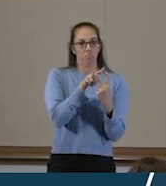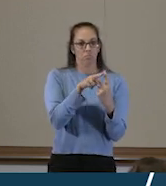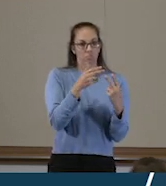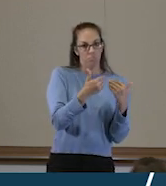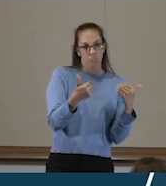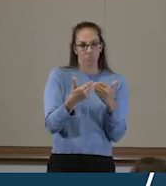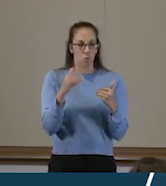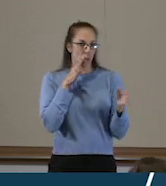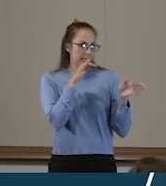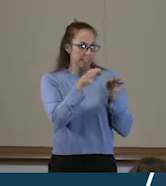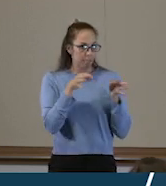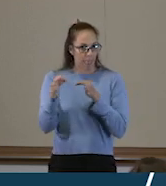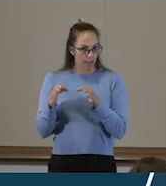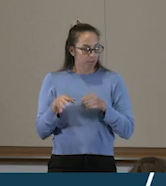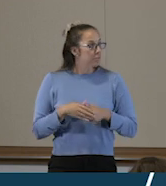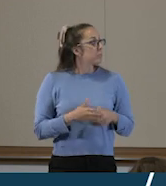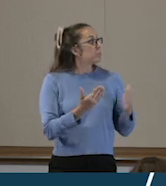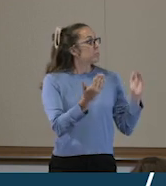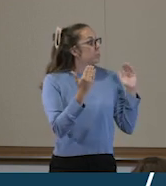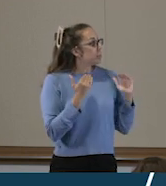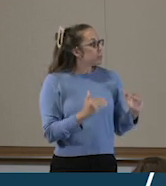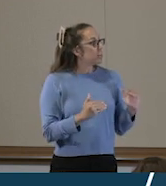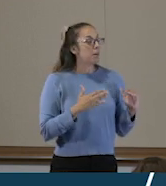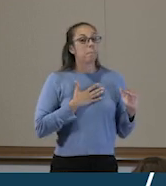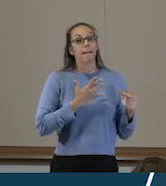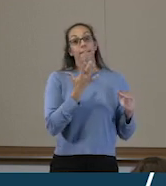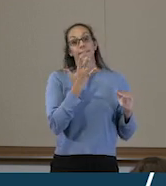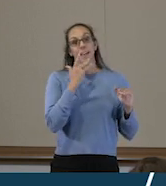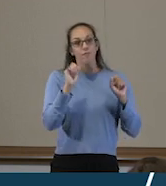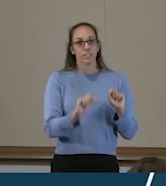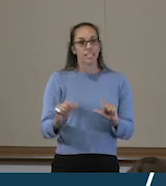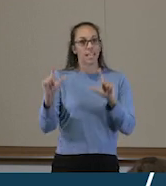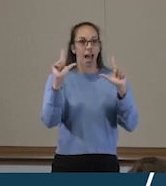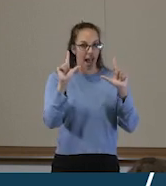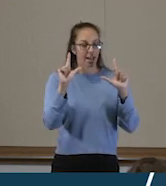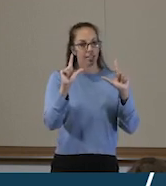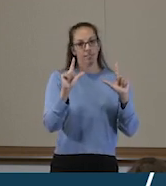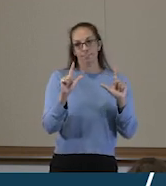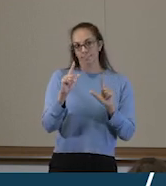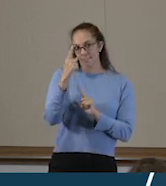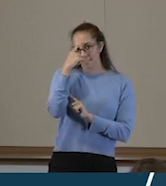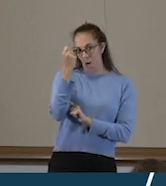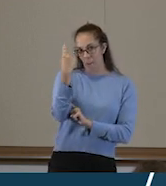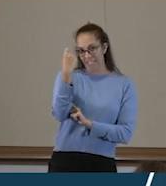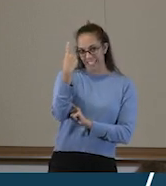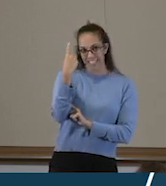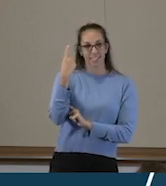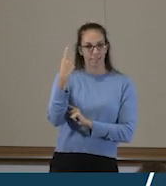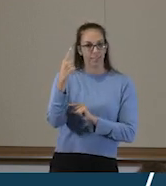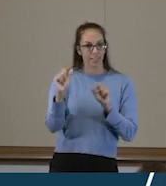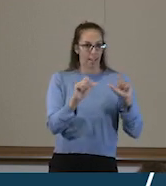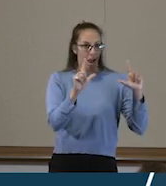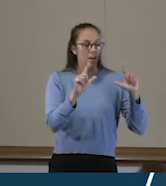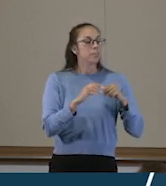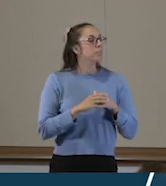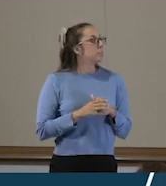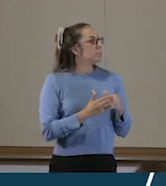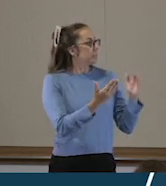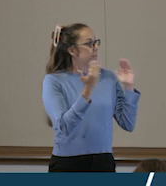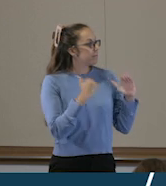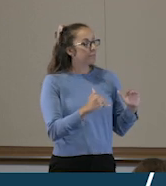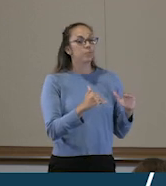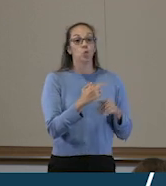little while. And then we're going to go to my favorite slide, which is the presuming competence slide. We're going to talk about the dignity of